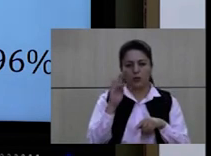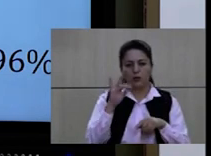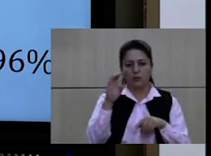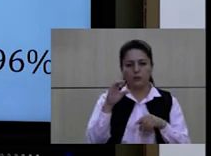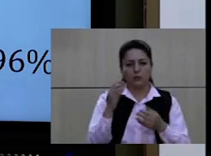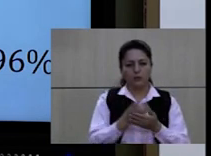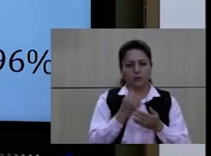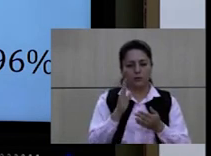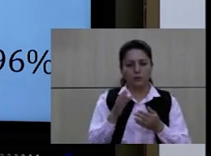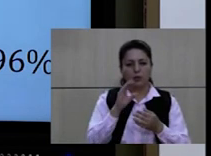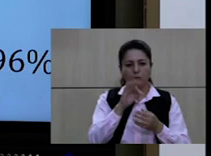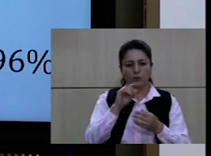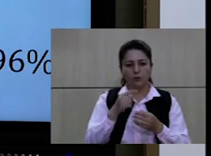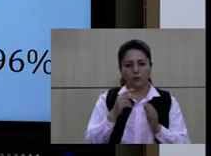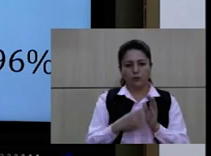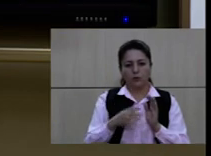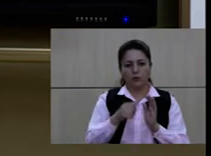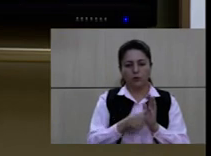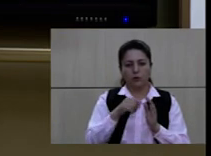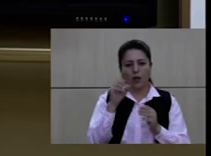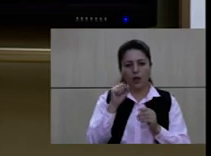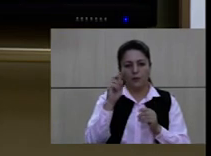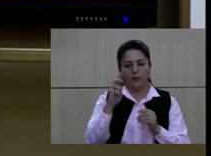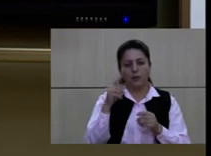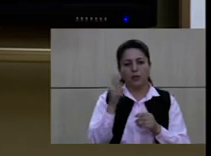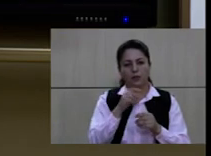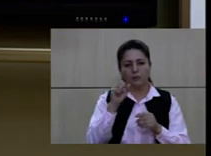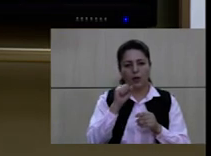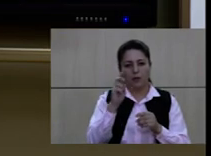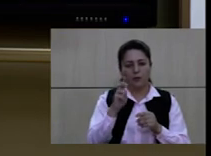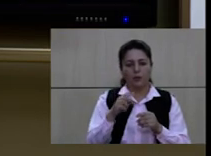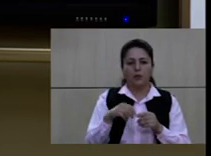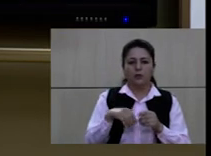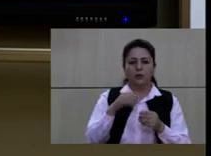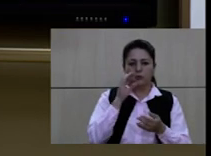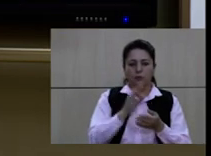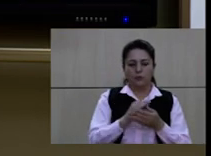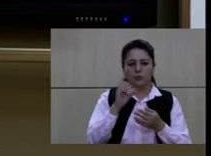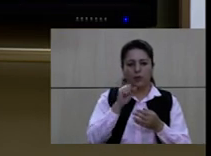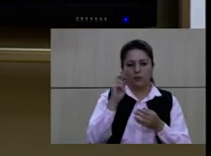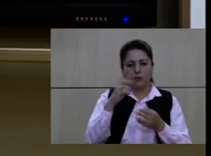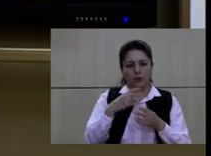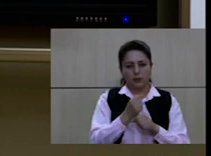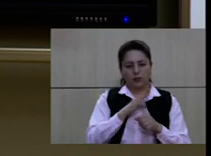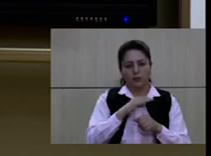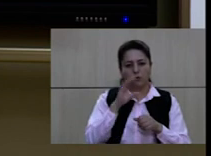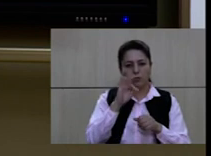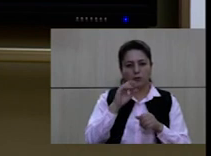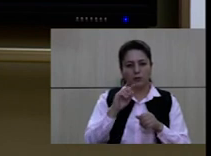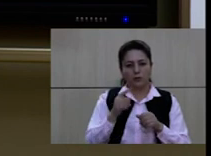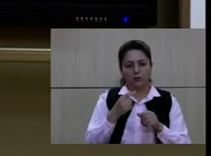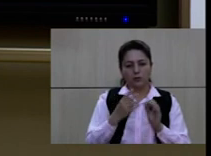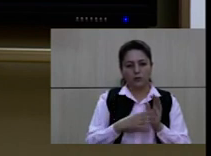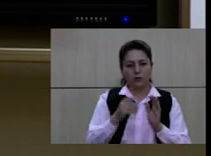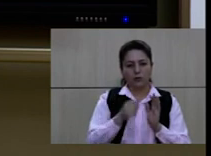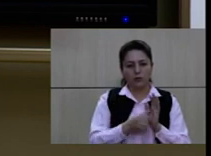topamiz. 0.196 AB taqsim AB natijamiz ABlar qisqarib ketdi va